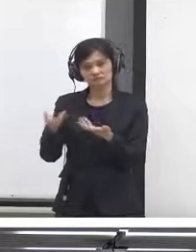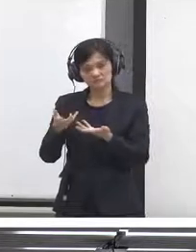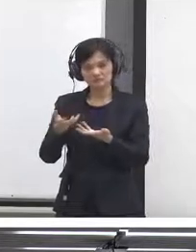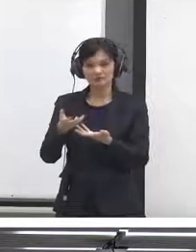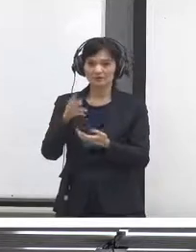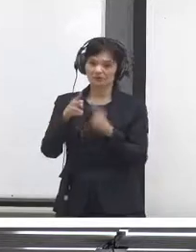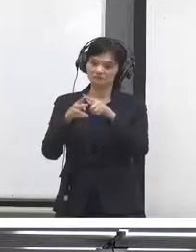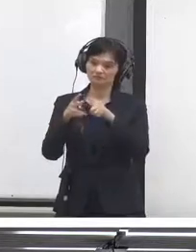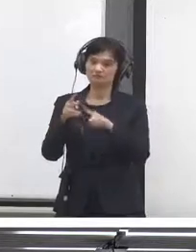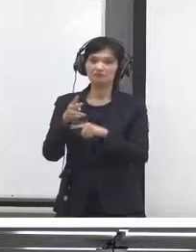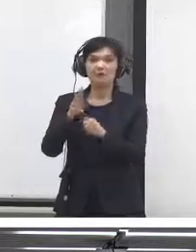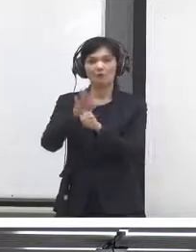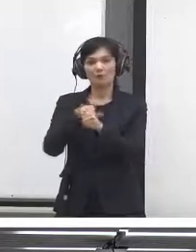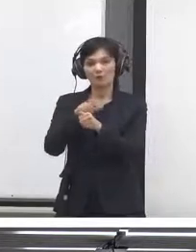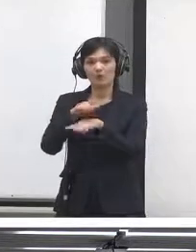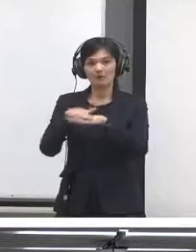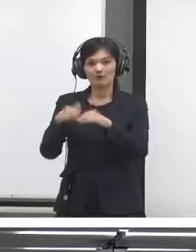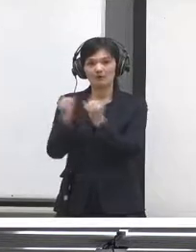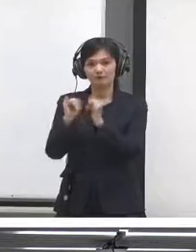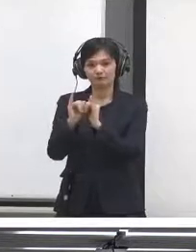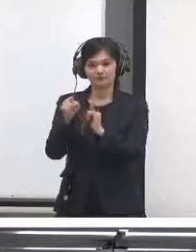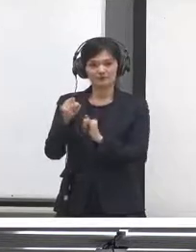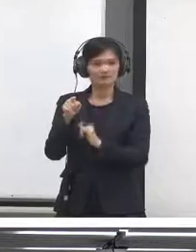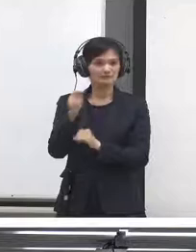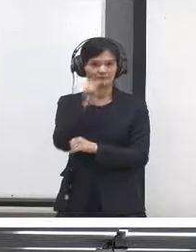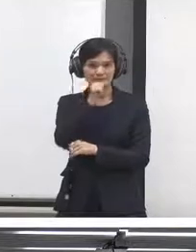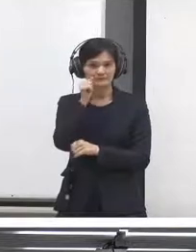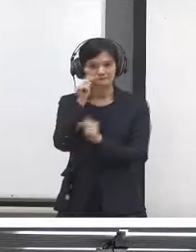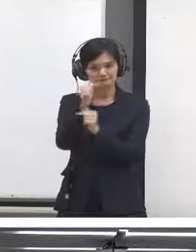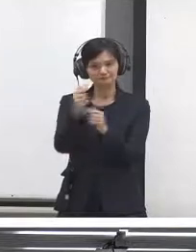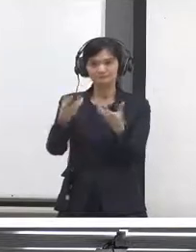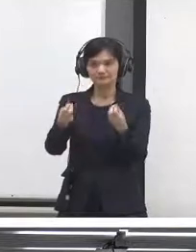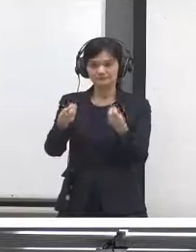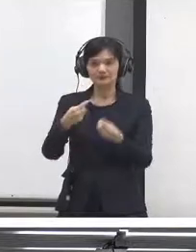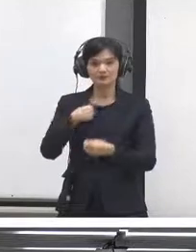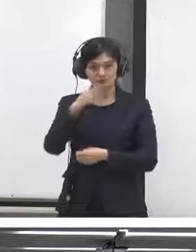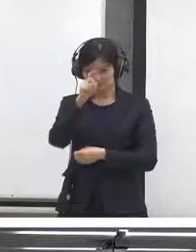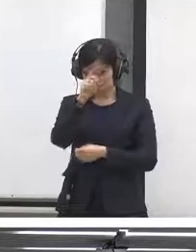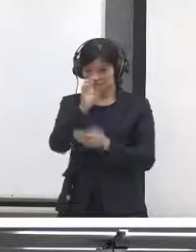interesting in the future. Keep in touch with us on Slack and